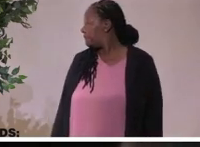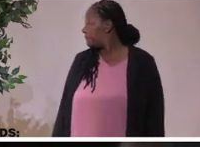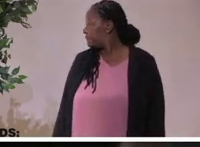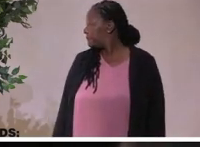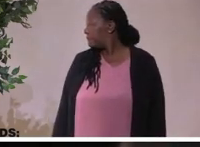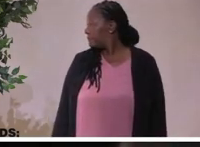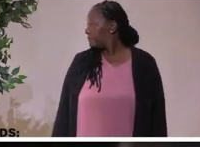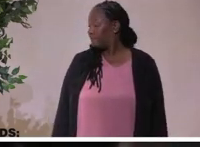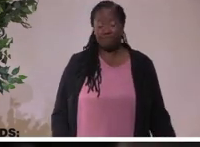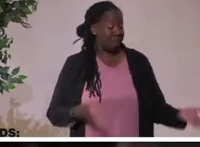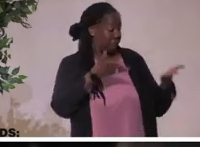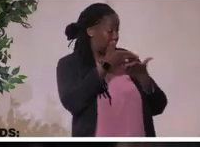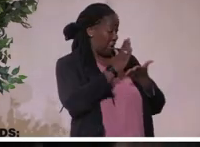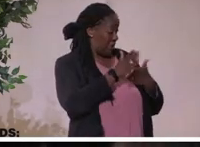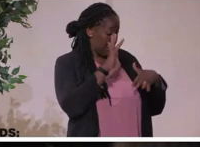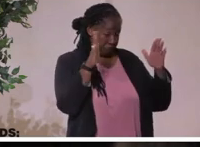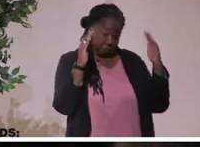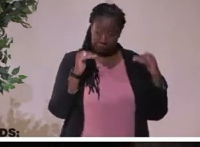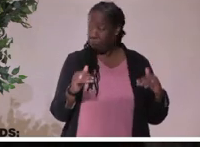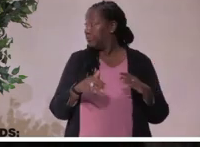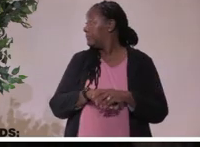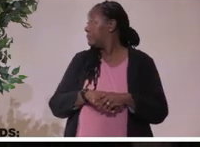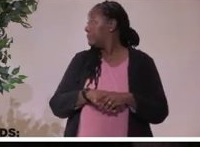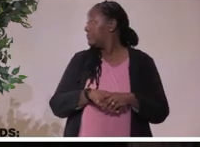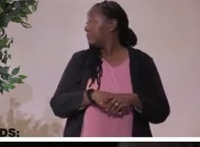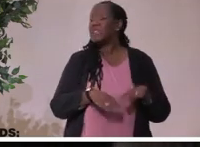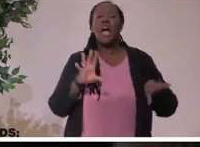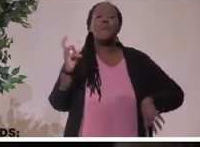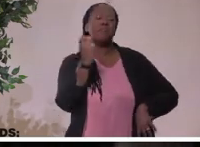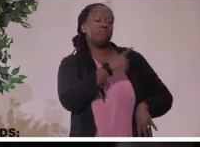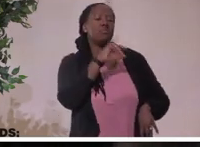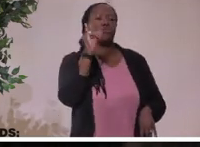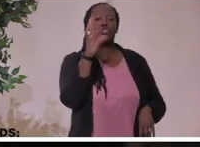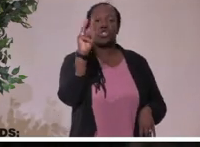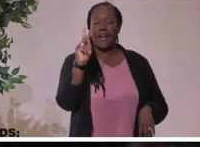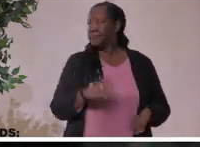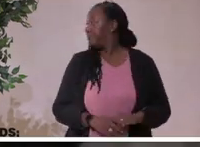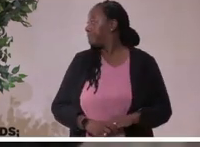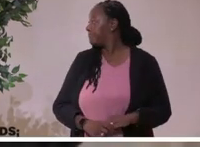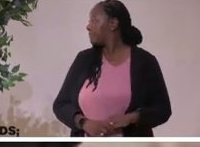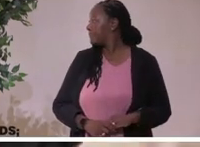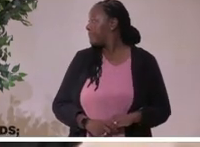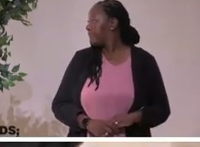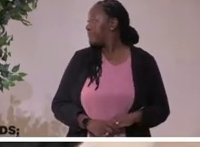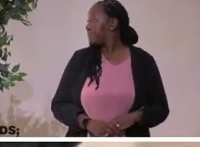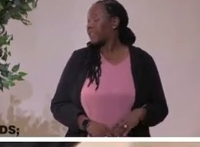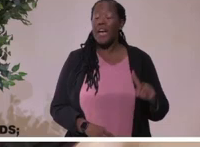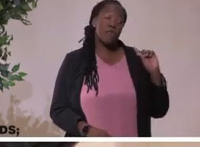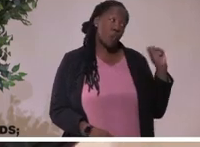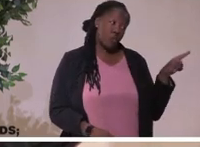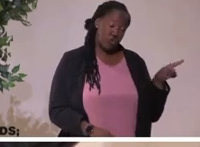All right, well, let's move it on to the next question, too. But I want to lead this one with Jack. So, Jack, I want to ask you a